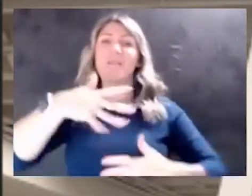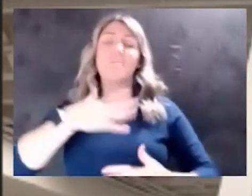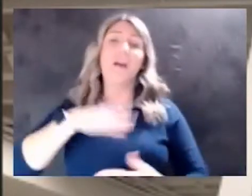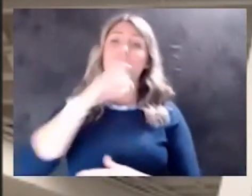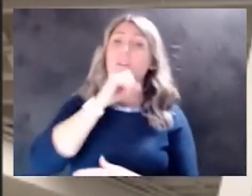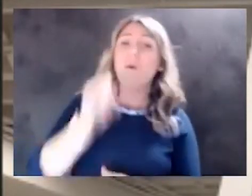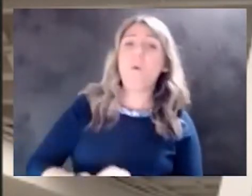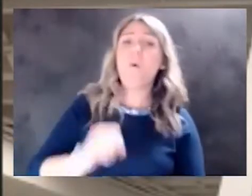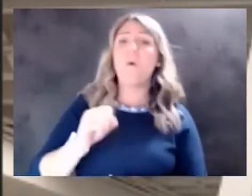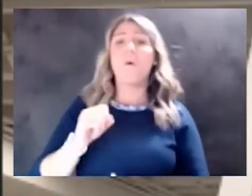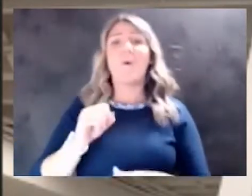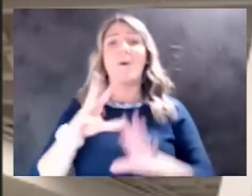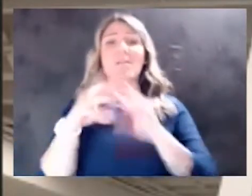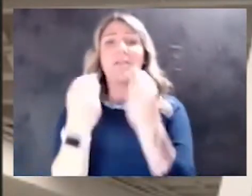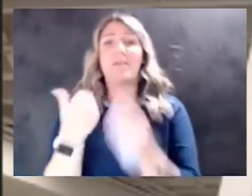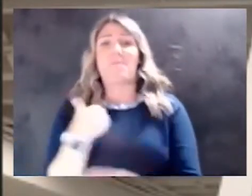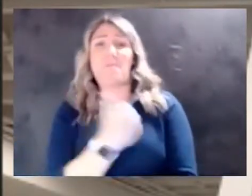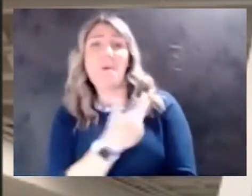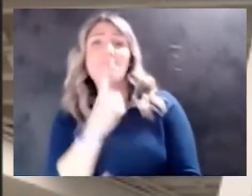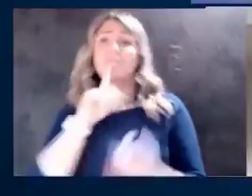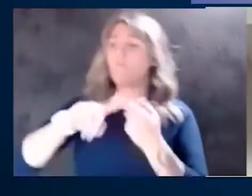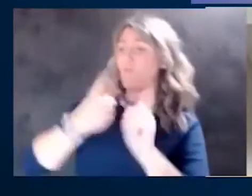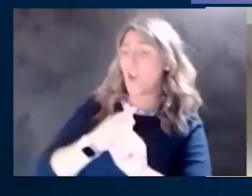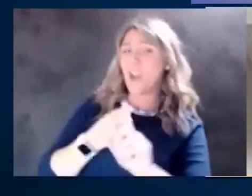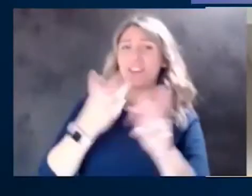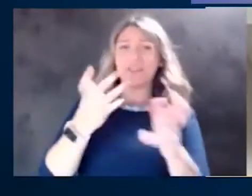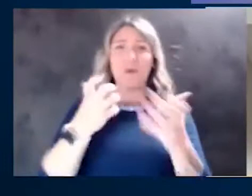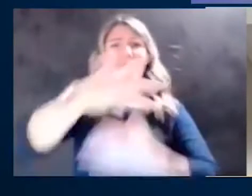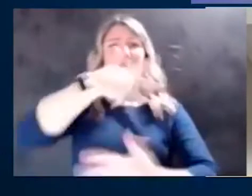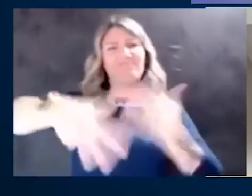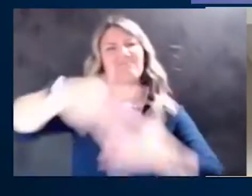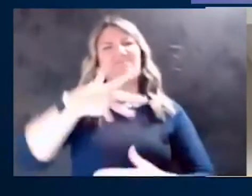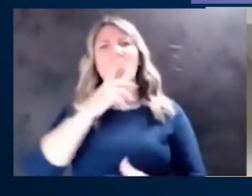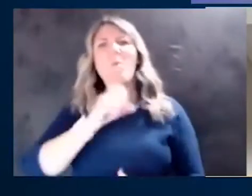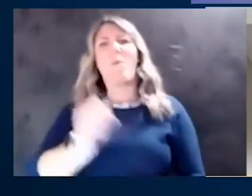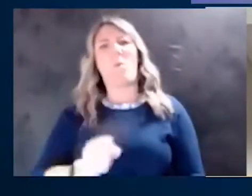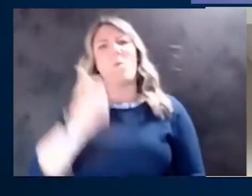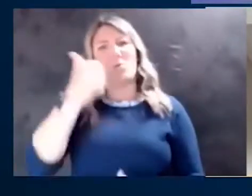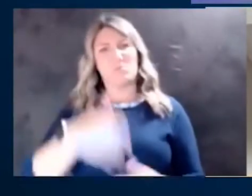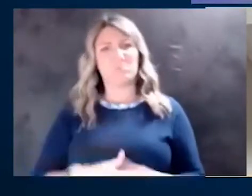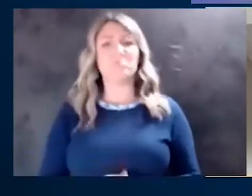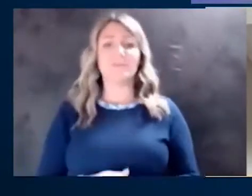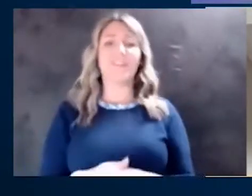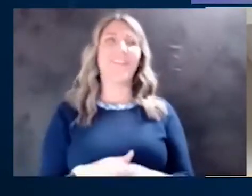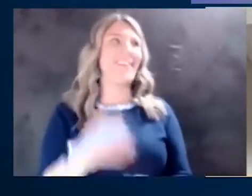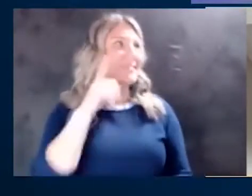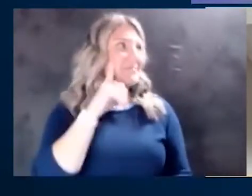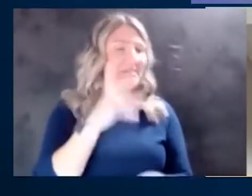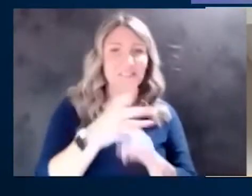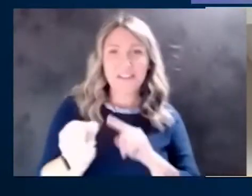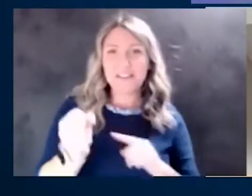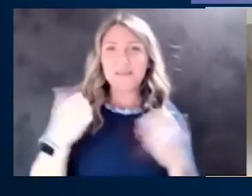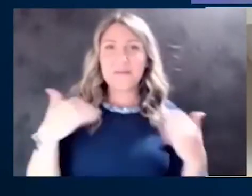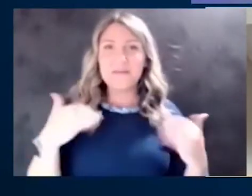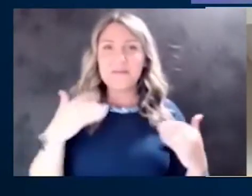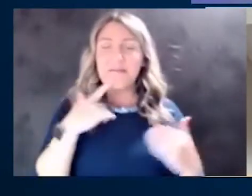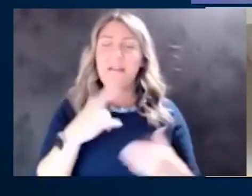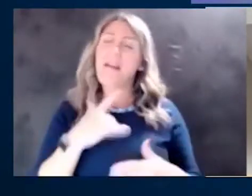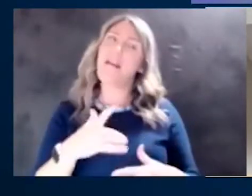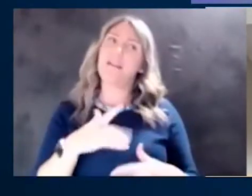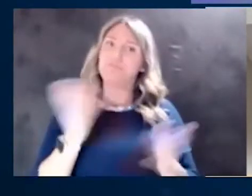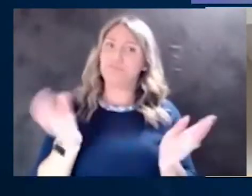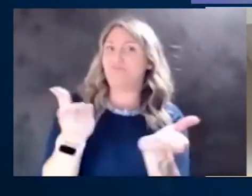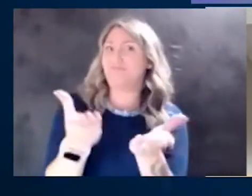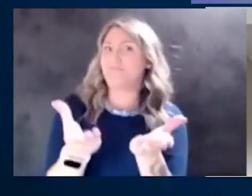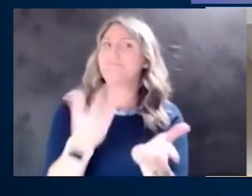family members and friends and stuff like that. That sounds really awesome. And so I'm all about that. That's well, not